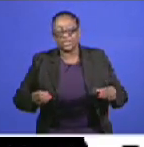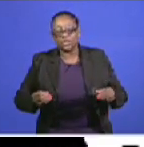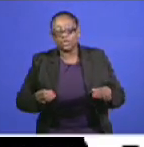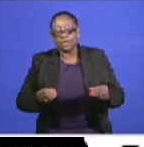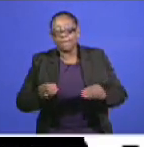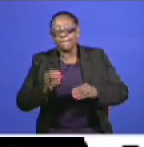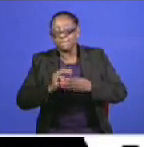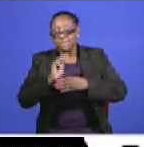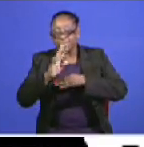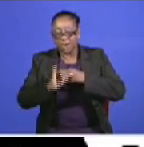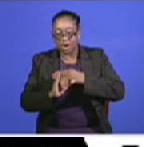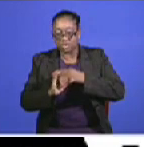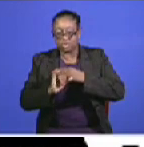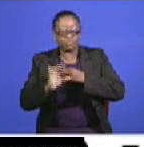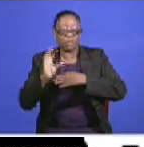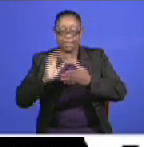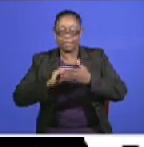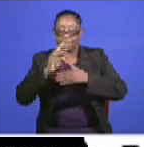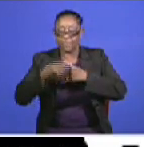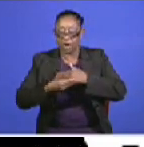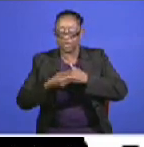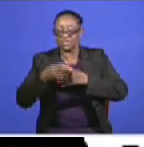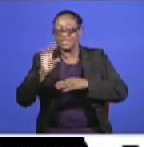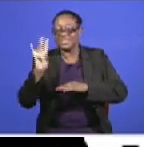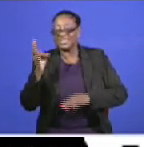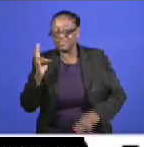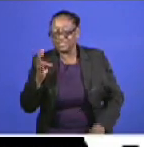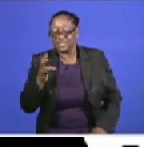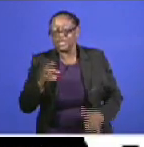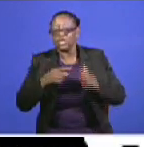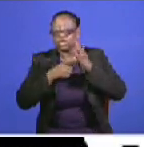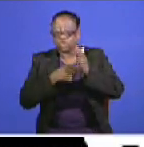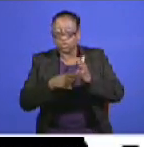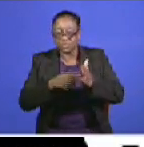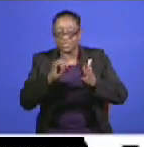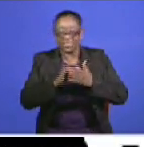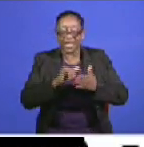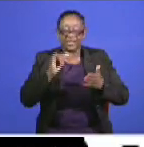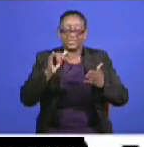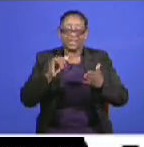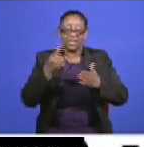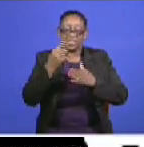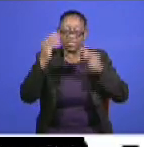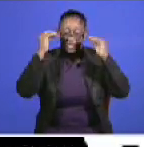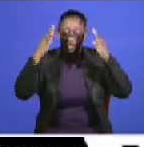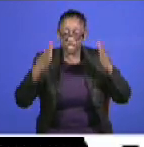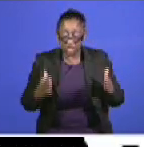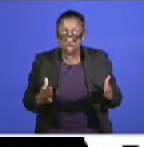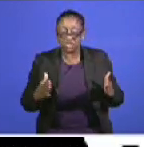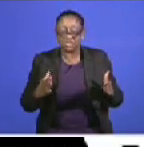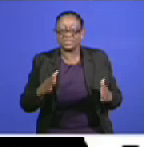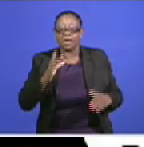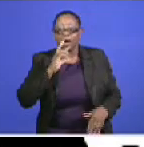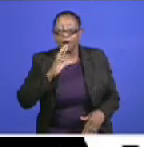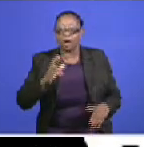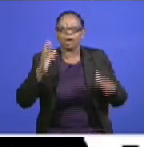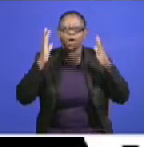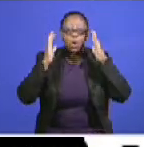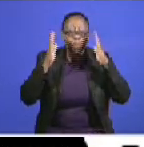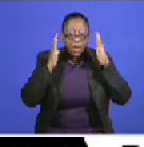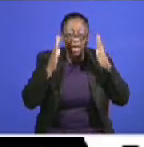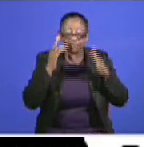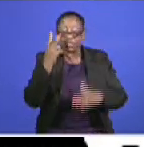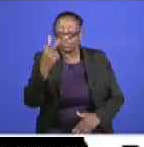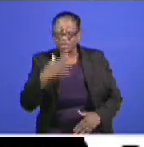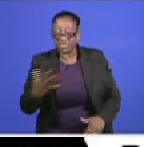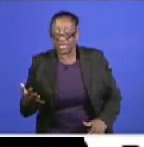as March 17th. The education statement indicated that the teachers' union president is aware that three